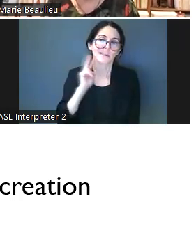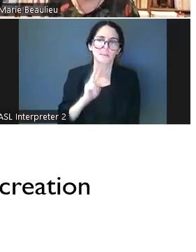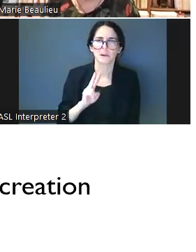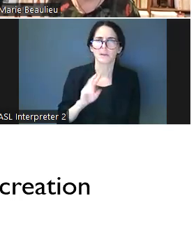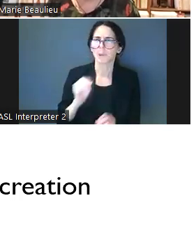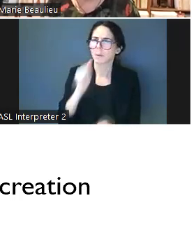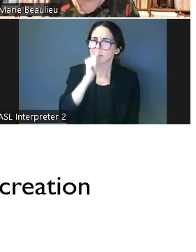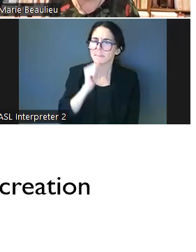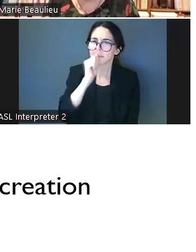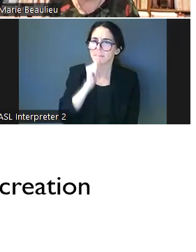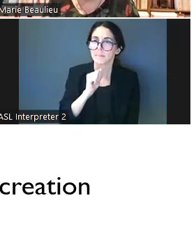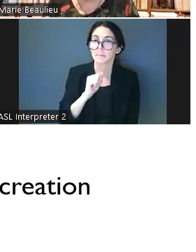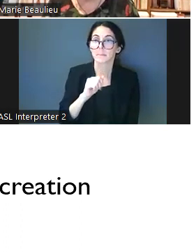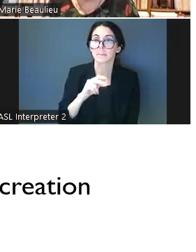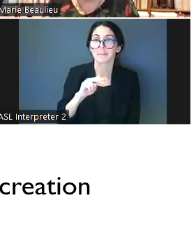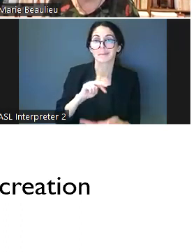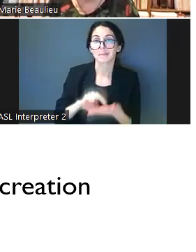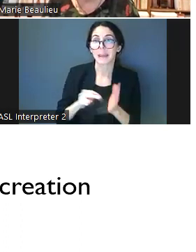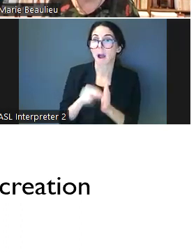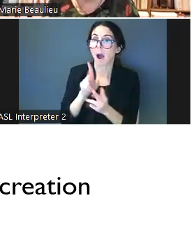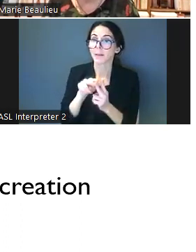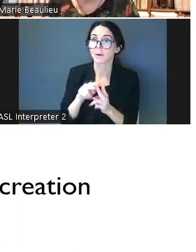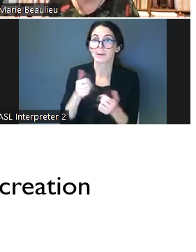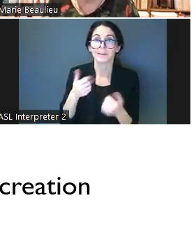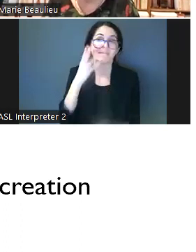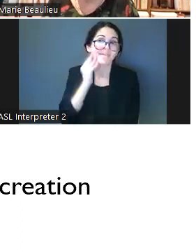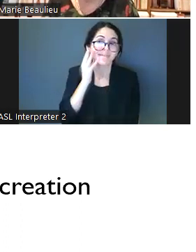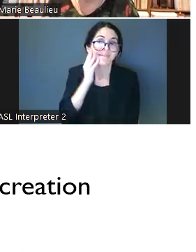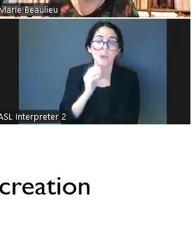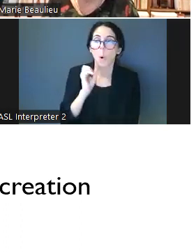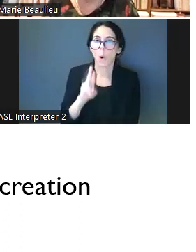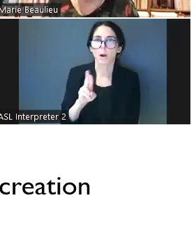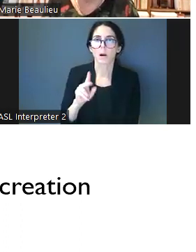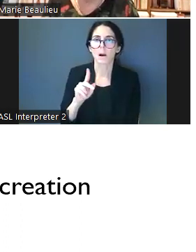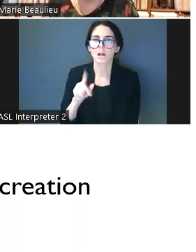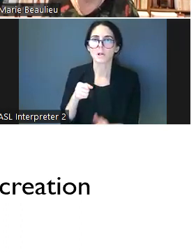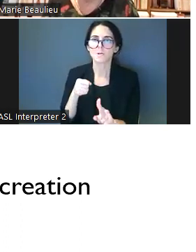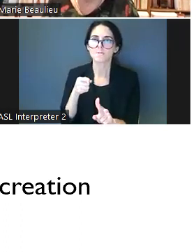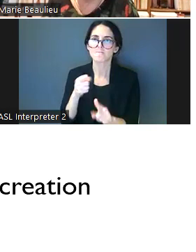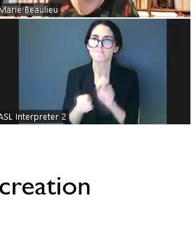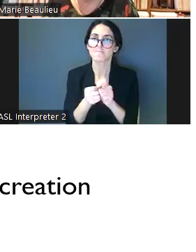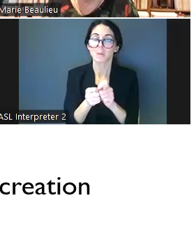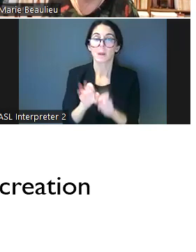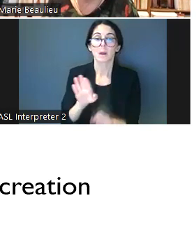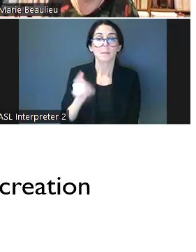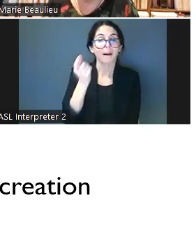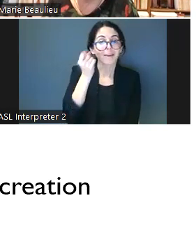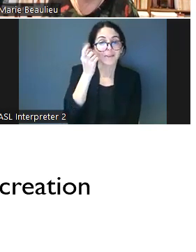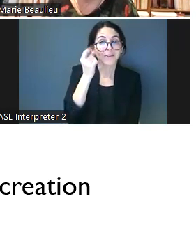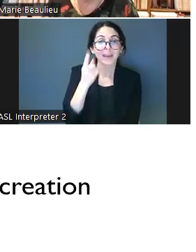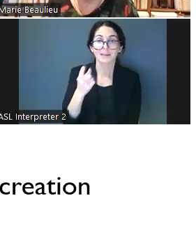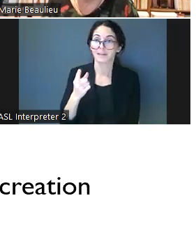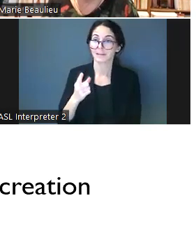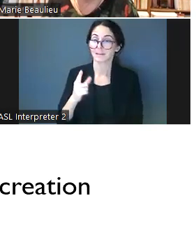or as a person who commits acts of intolerance. But you have to keep in mind that in the partner residences